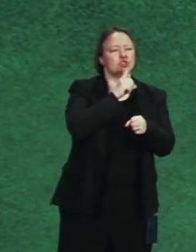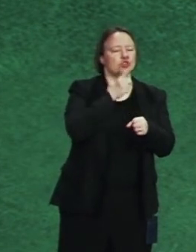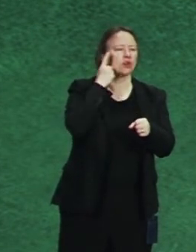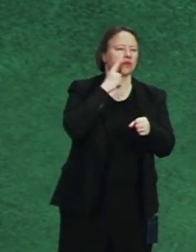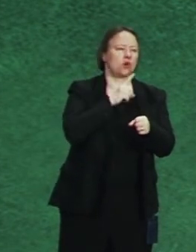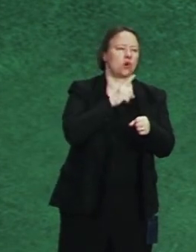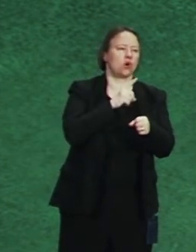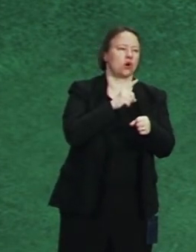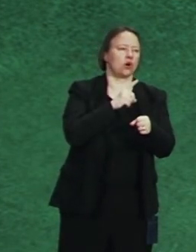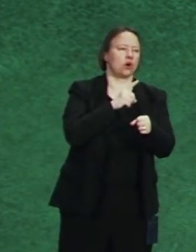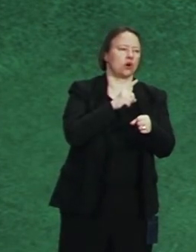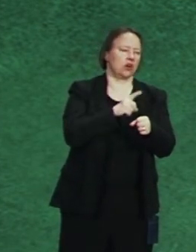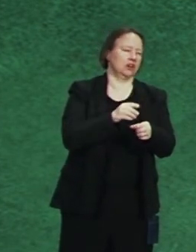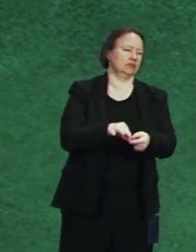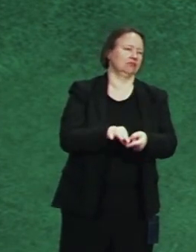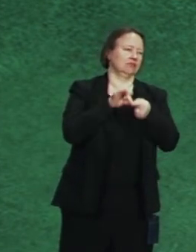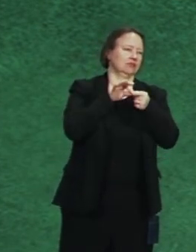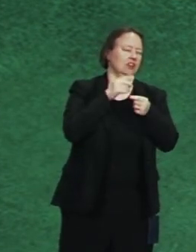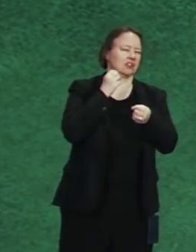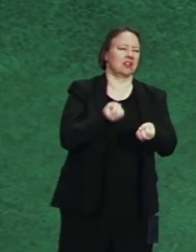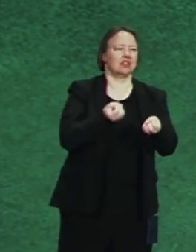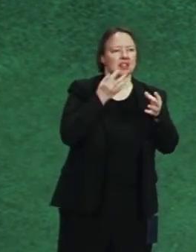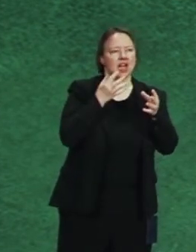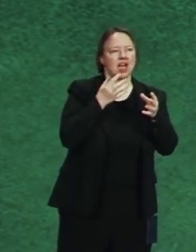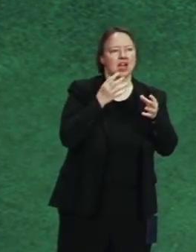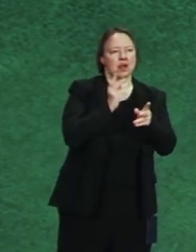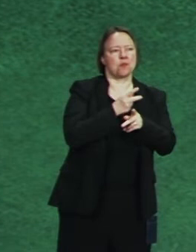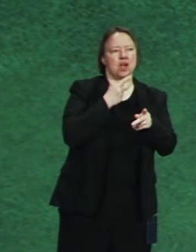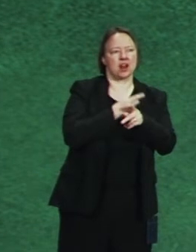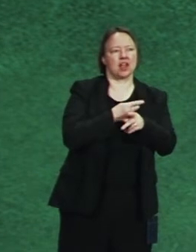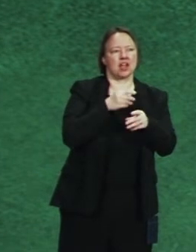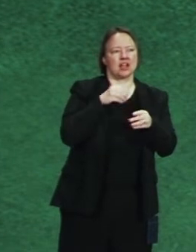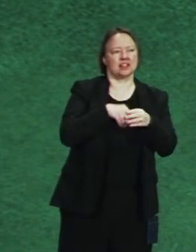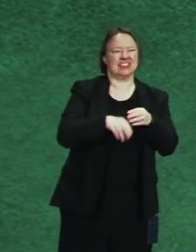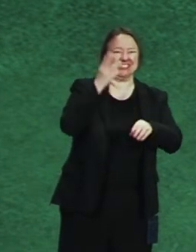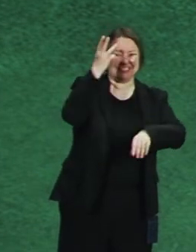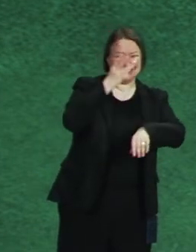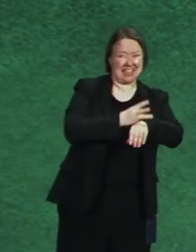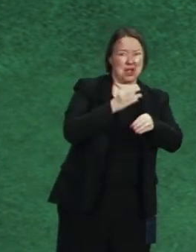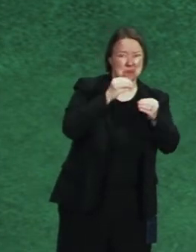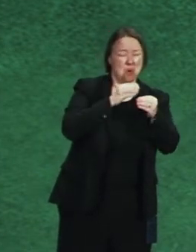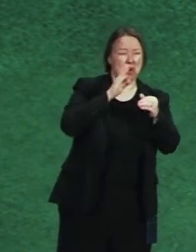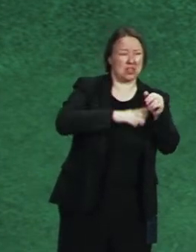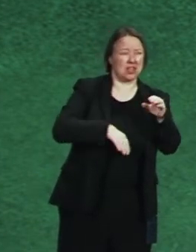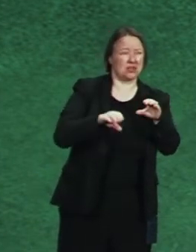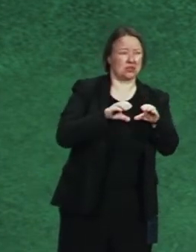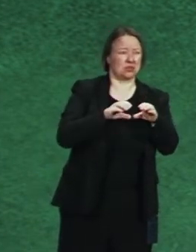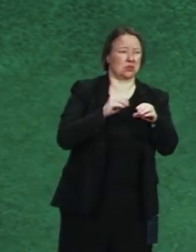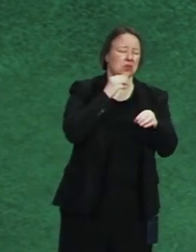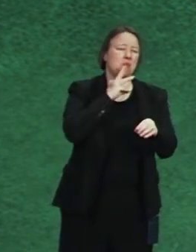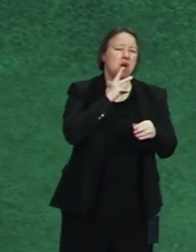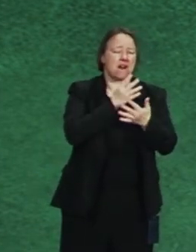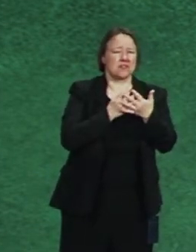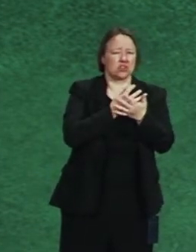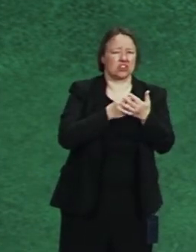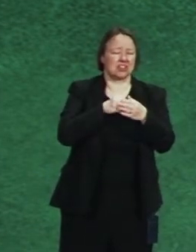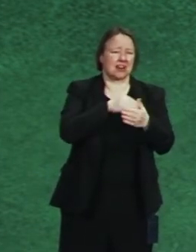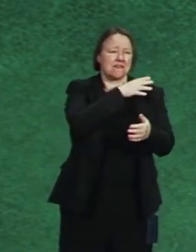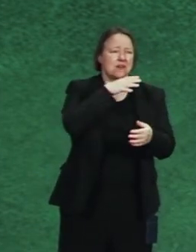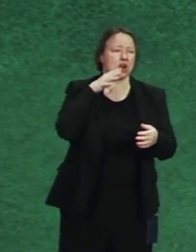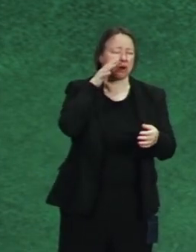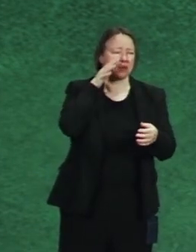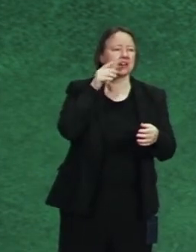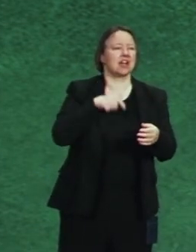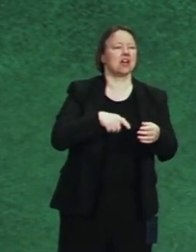a square meter, there's a lot of crops that could be grown about 6 times more than what is being done with traditional farming. Now, measuring